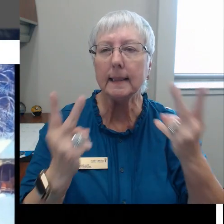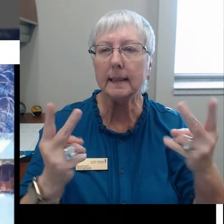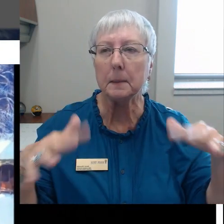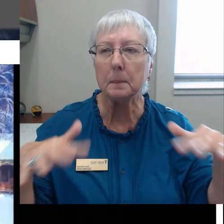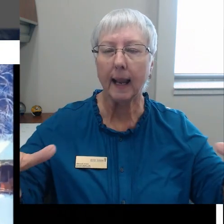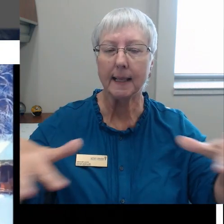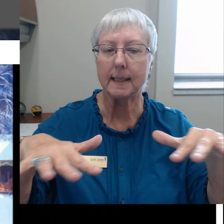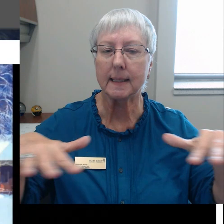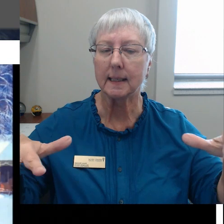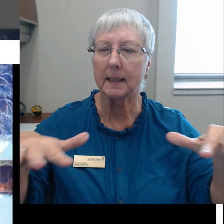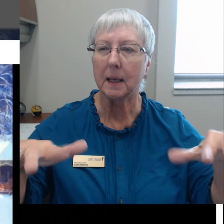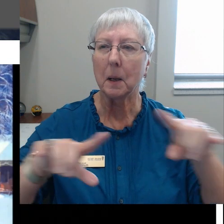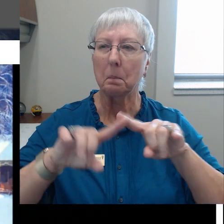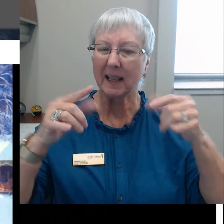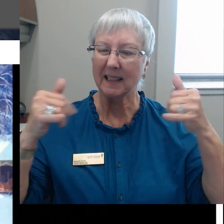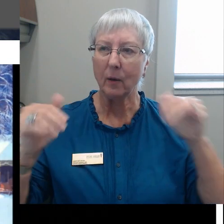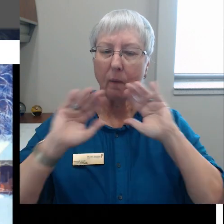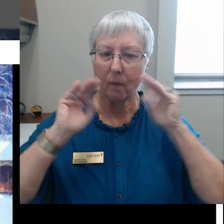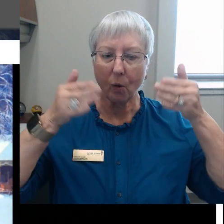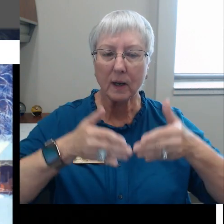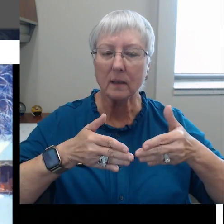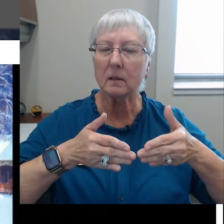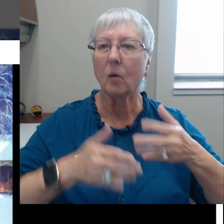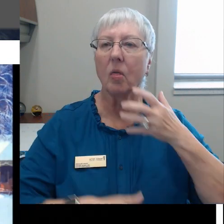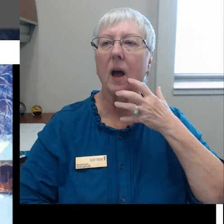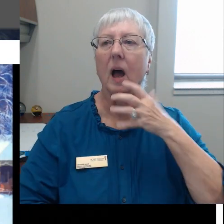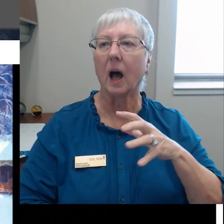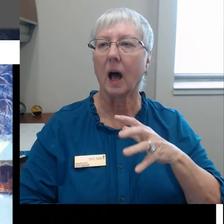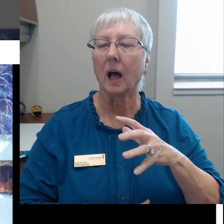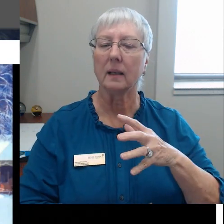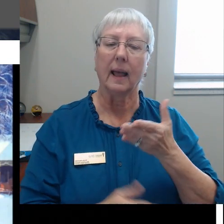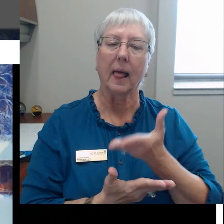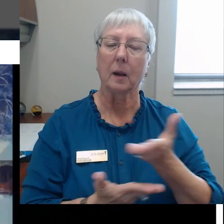only after we focused on the hottest elements on the two figures.